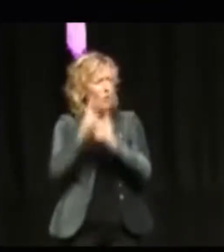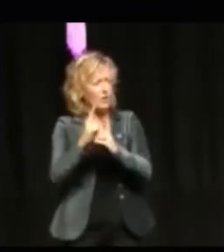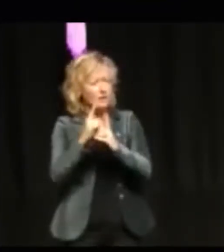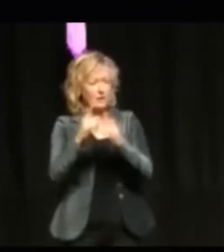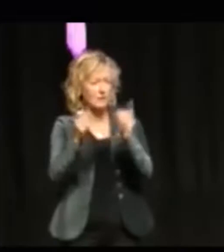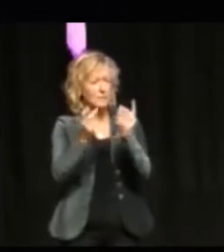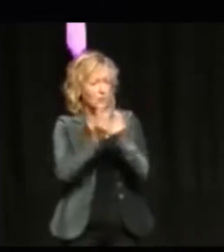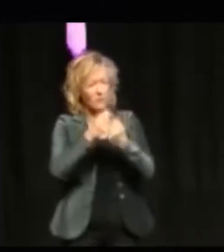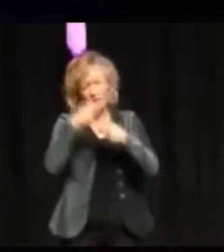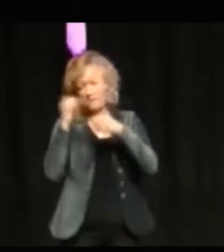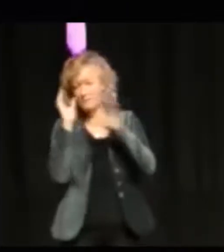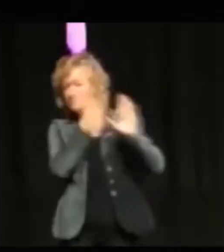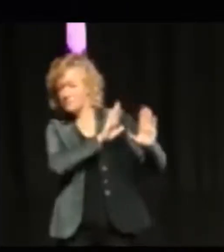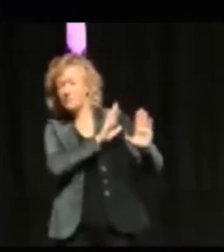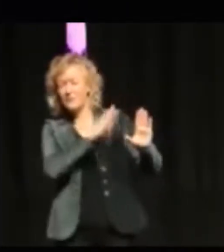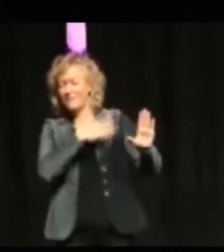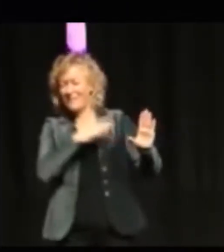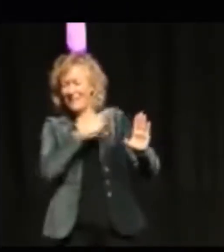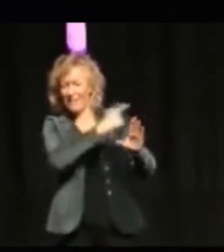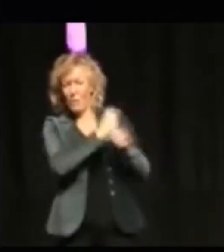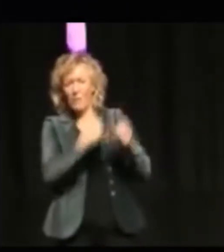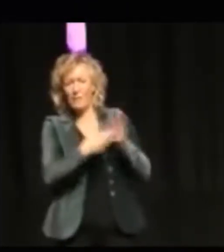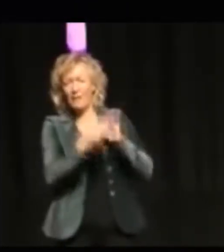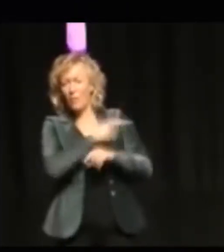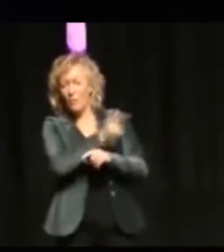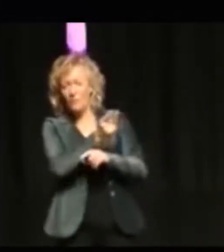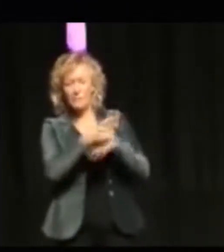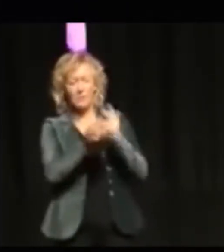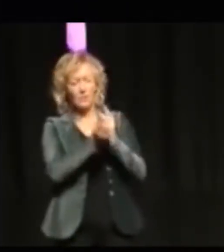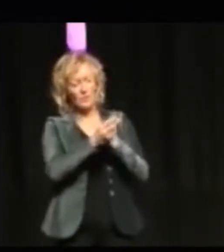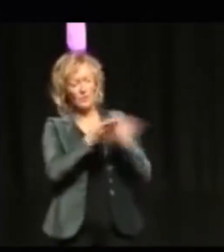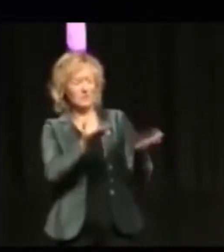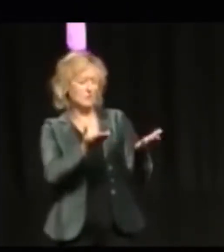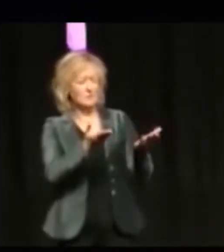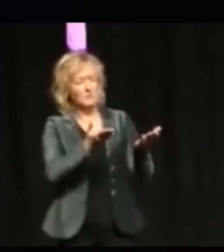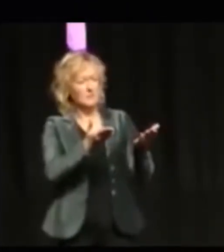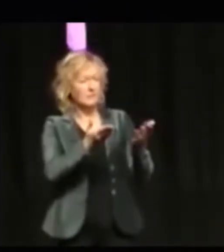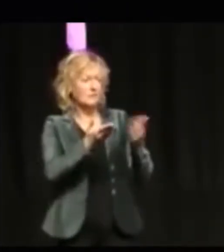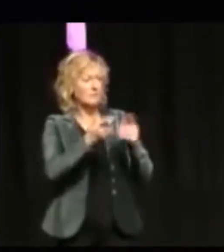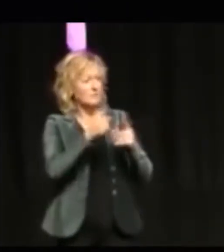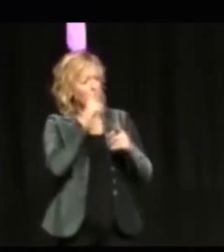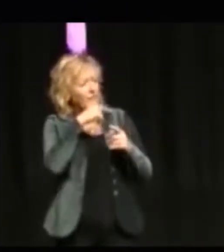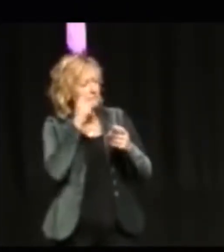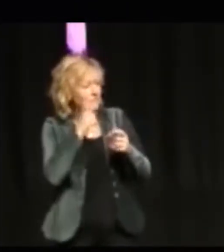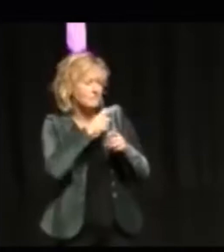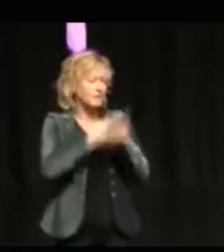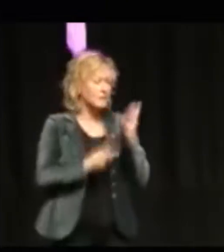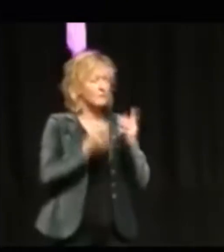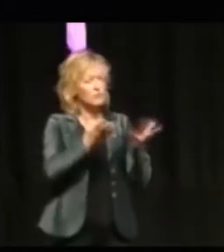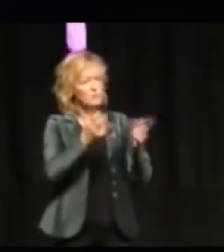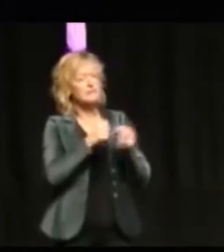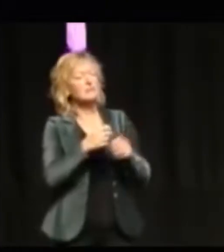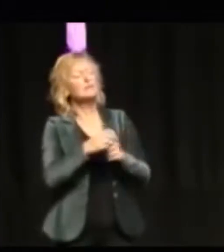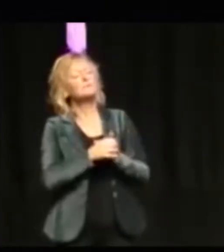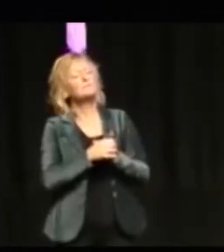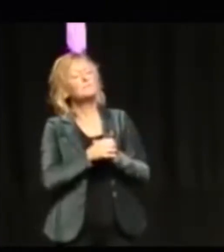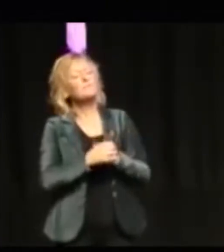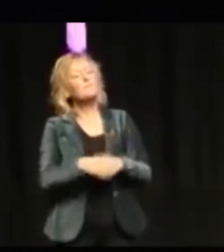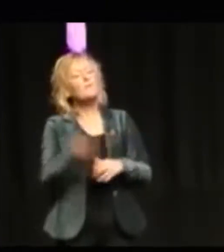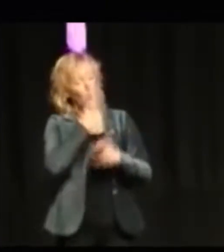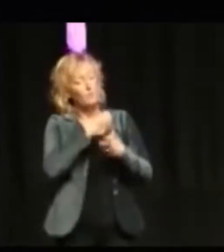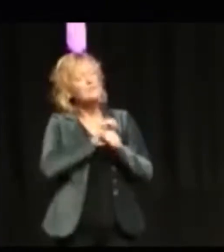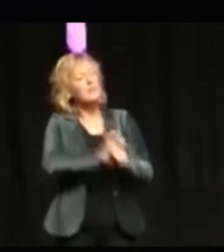paying attention to the fact that some people might not be part of this large group. So